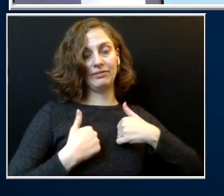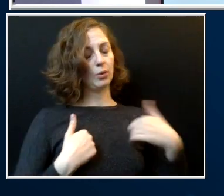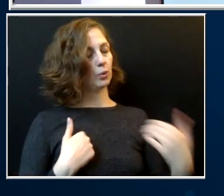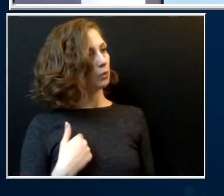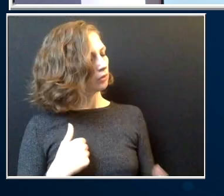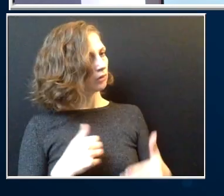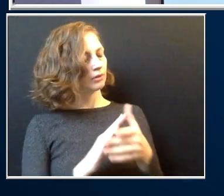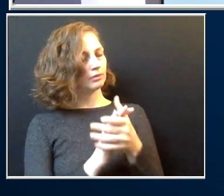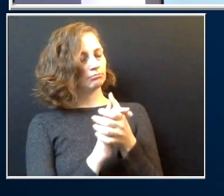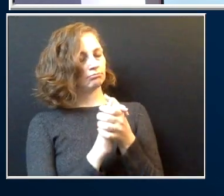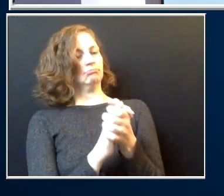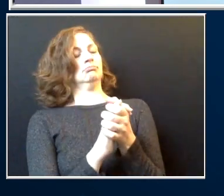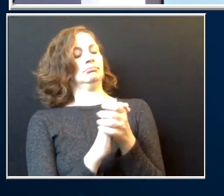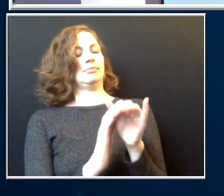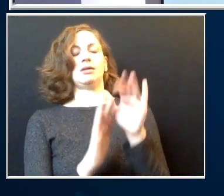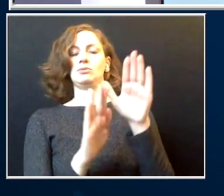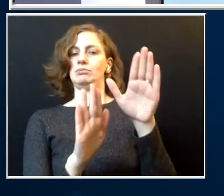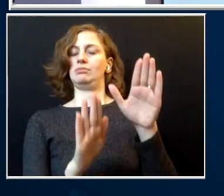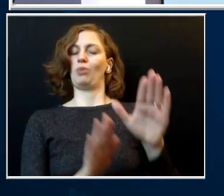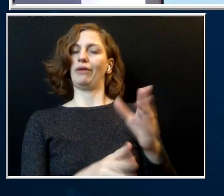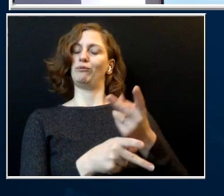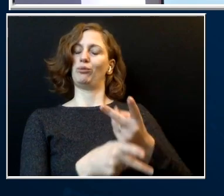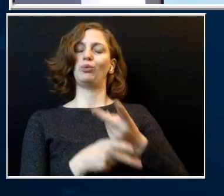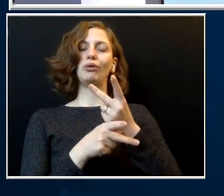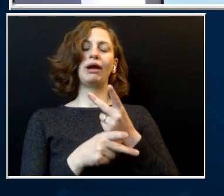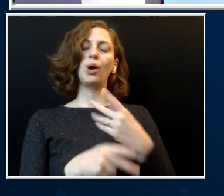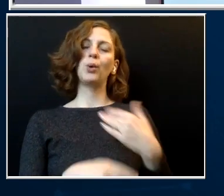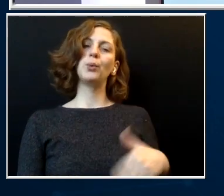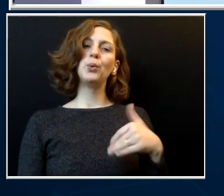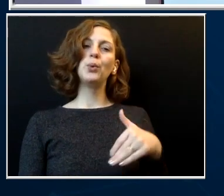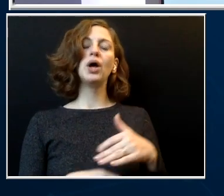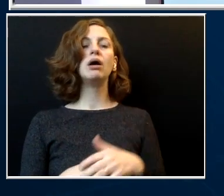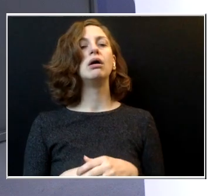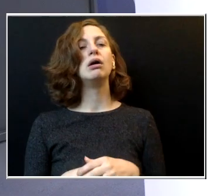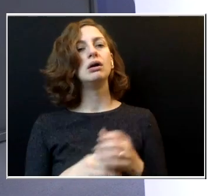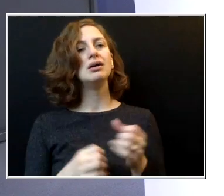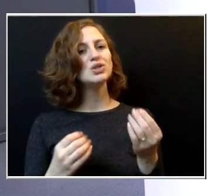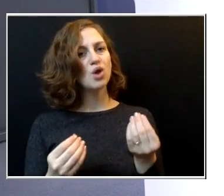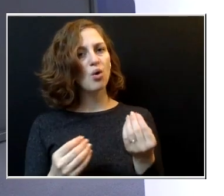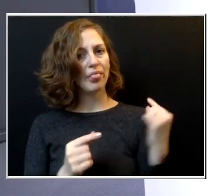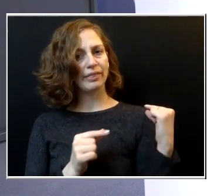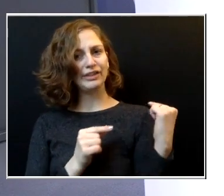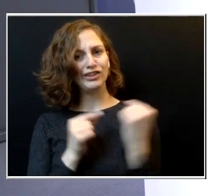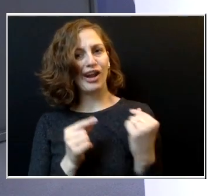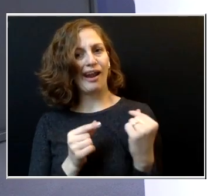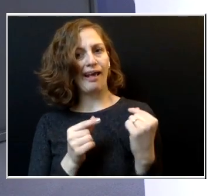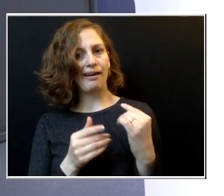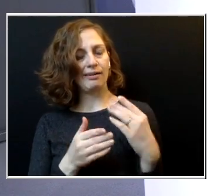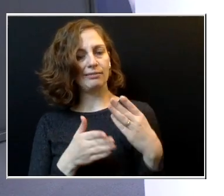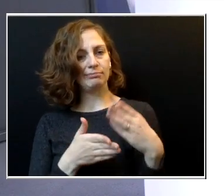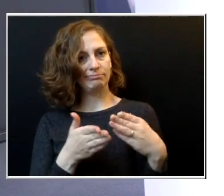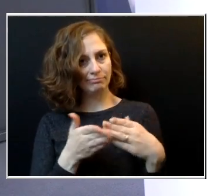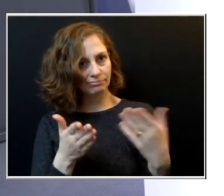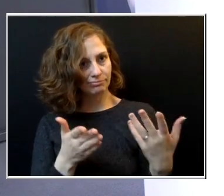great care. And so this genetic component, that kind of feels like what must be acting here with both she and her brother. Yeah, in this case it is. And we know